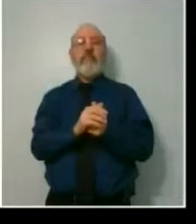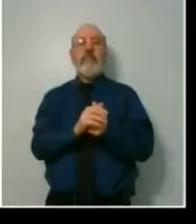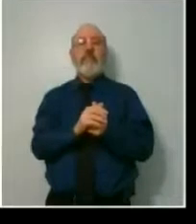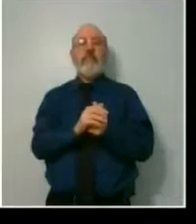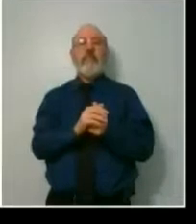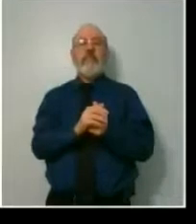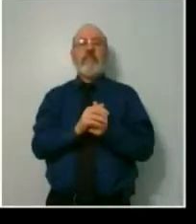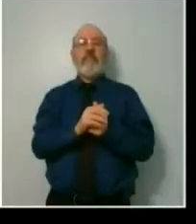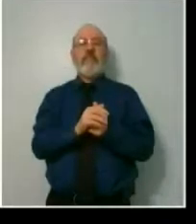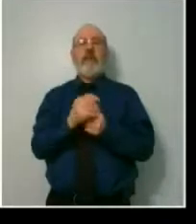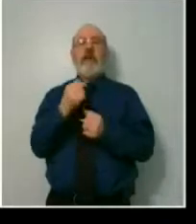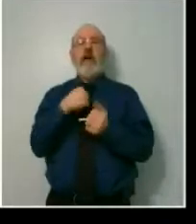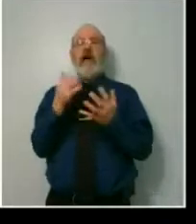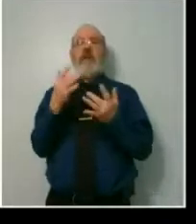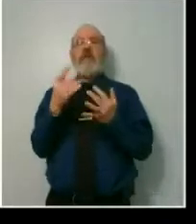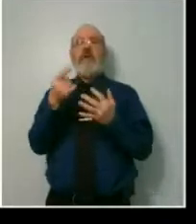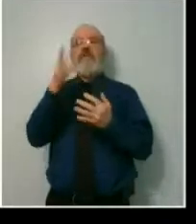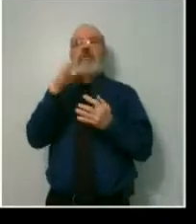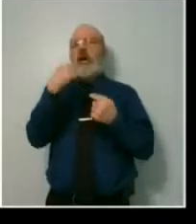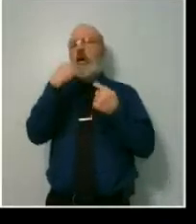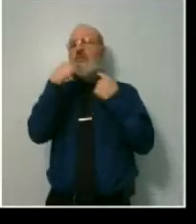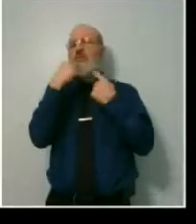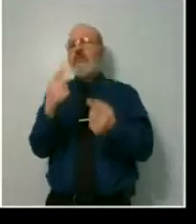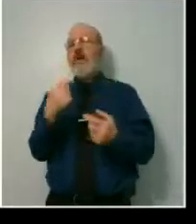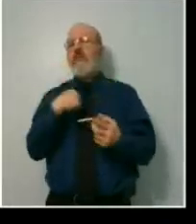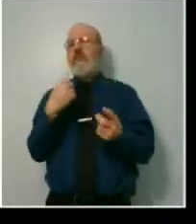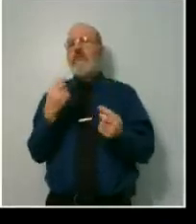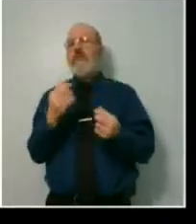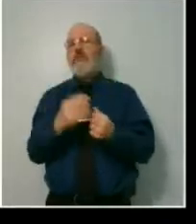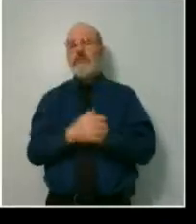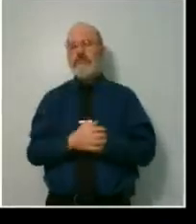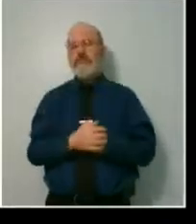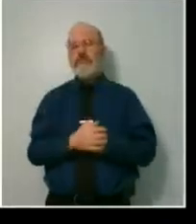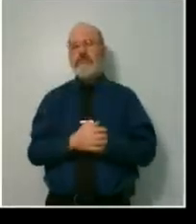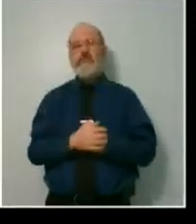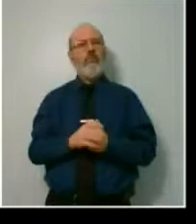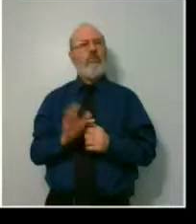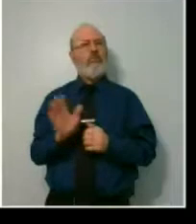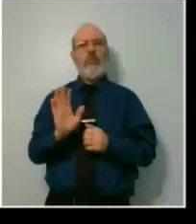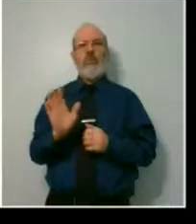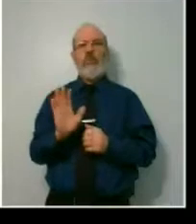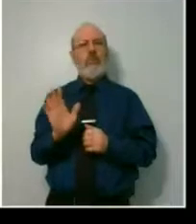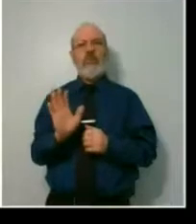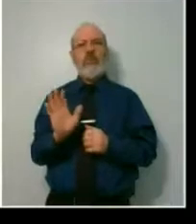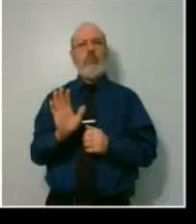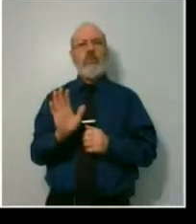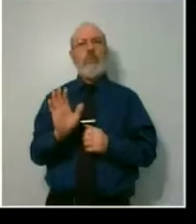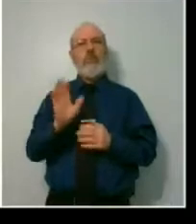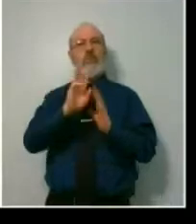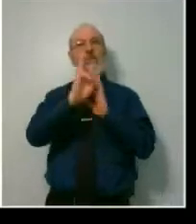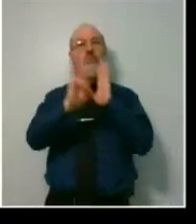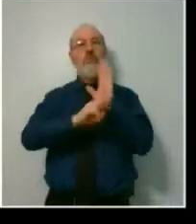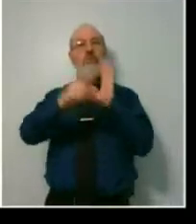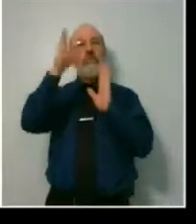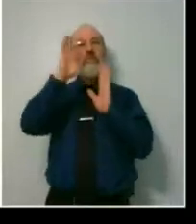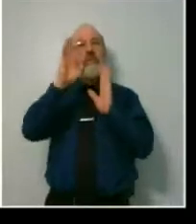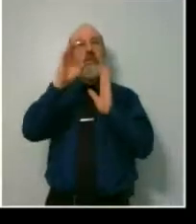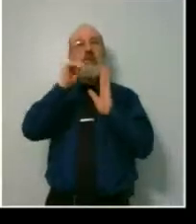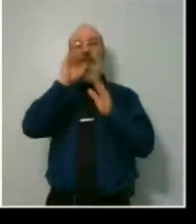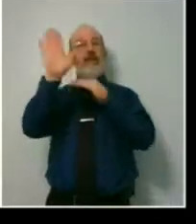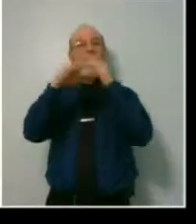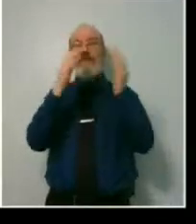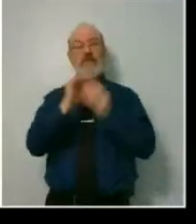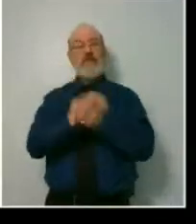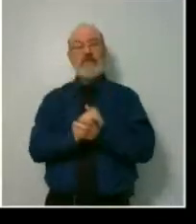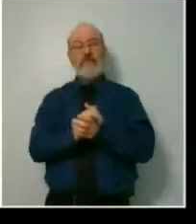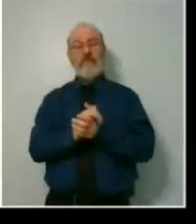I'm waiting for God to tell me what to do. No, the will of God is not in heaven. It's